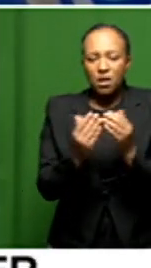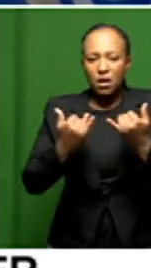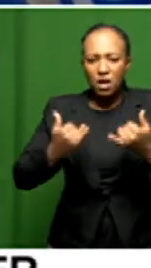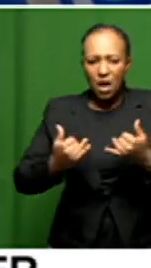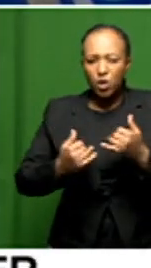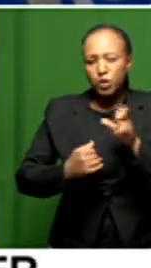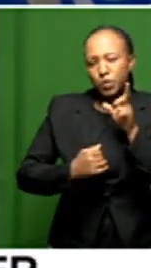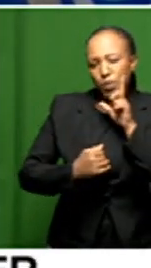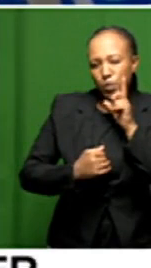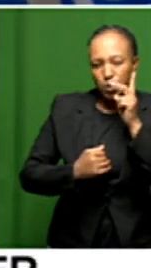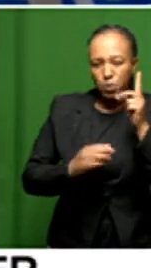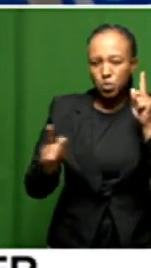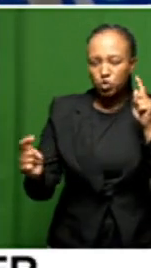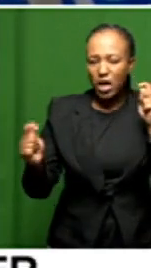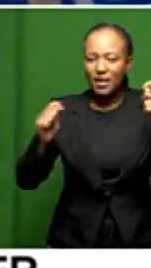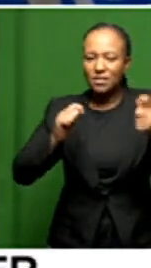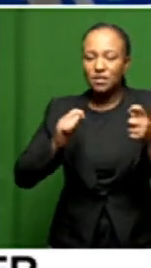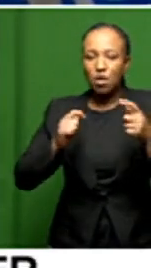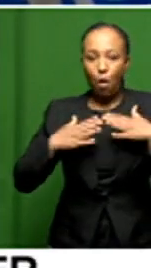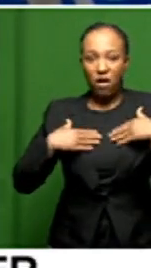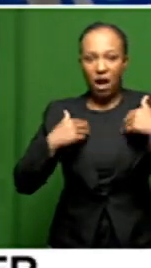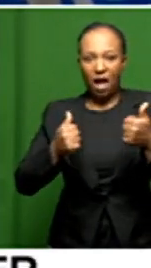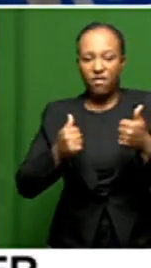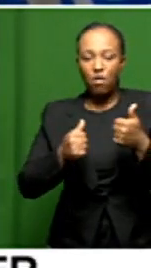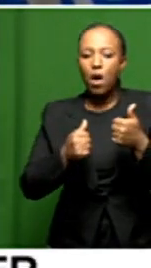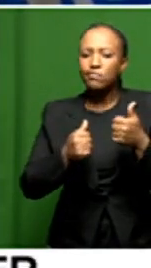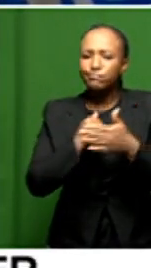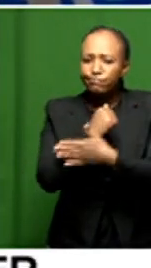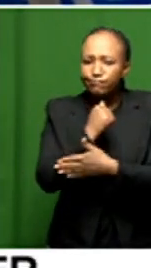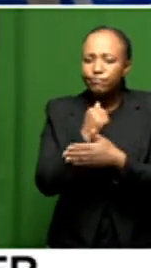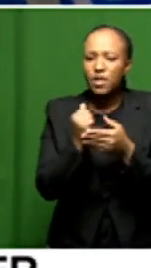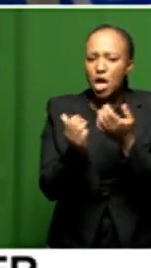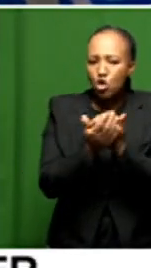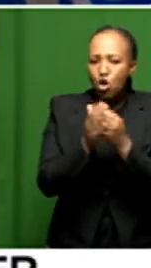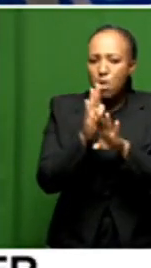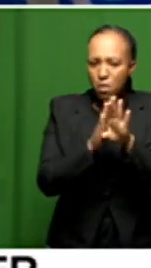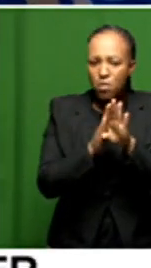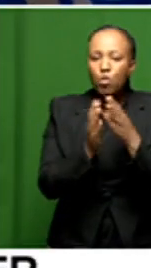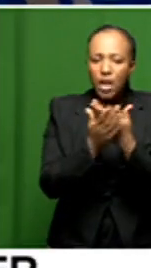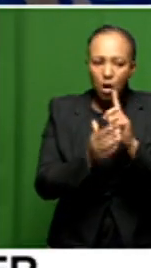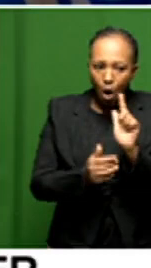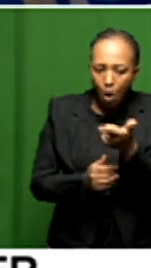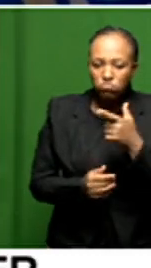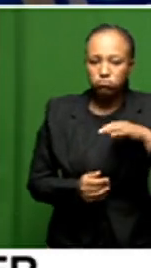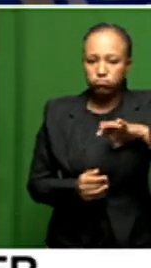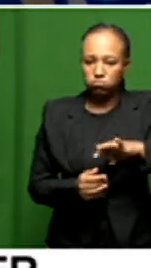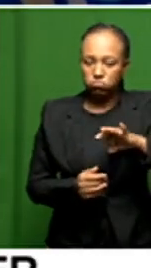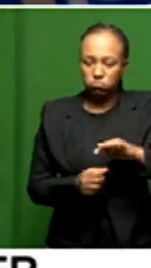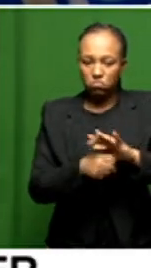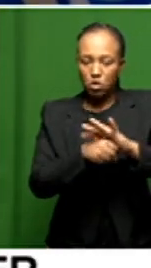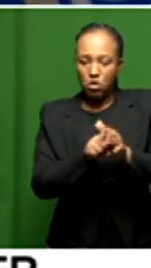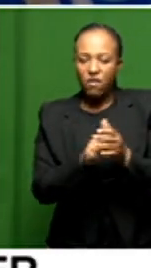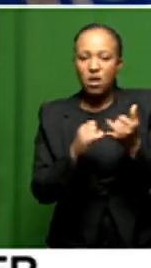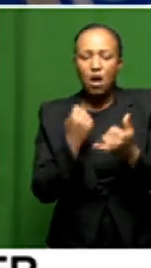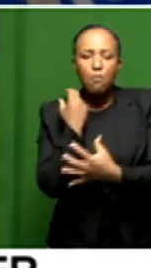change course and to build a recovery that benefits all. The pandemic is set to increase the number of extremely